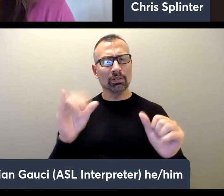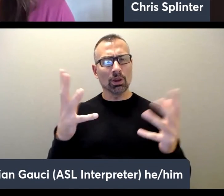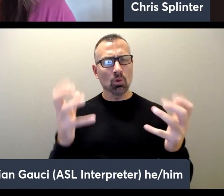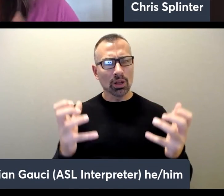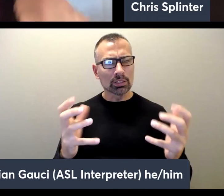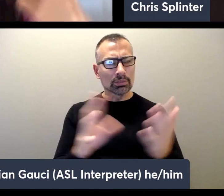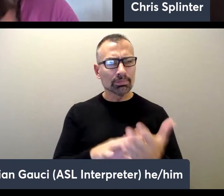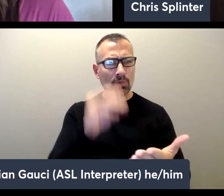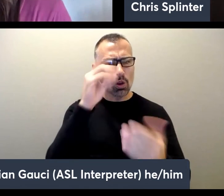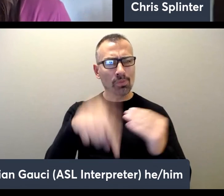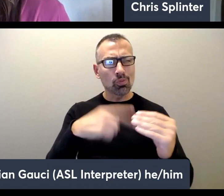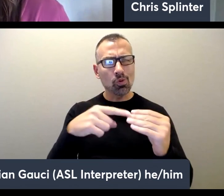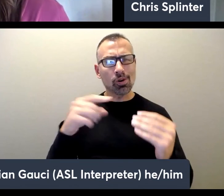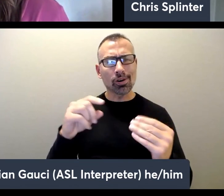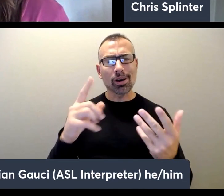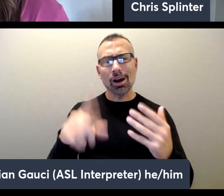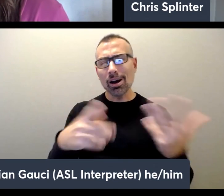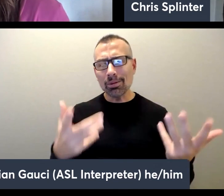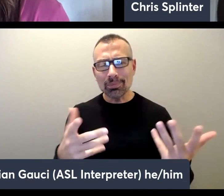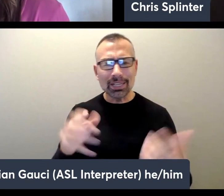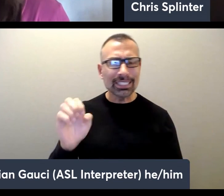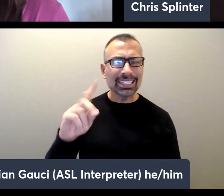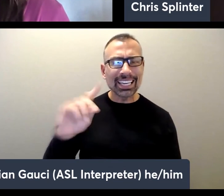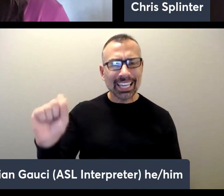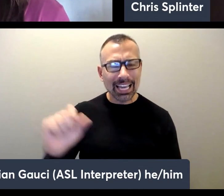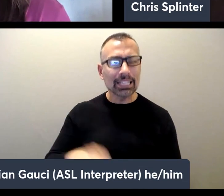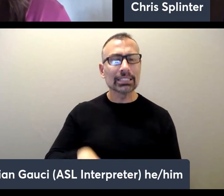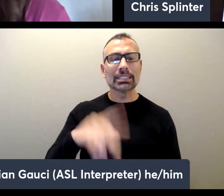about EKS on Outposts?